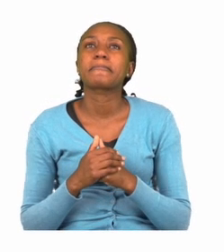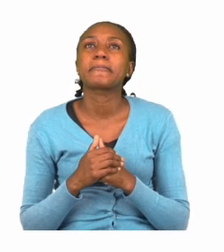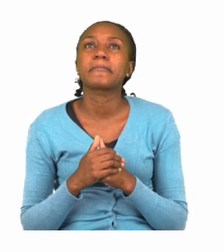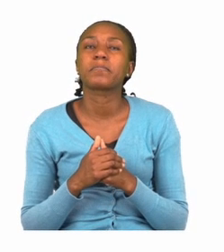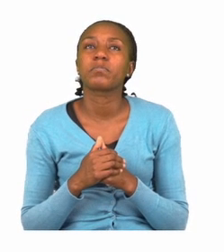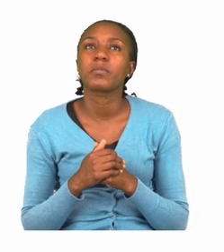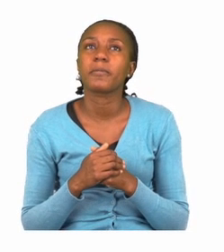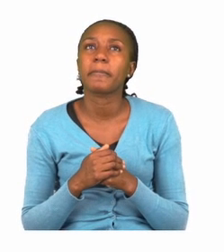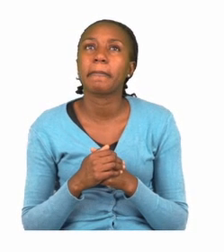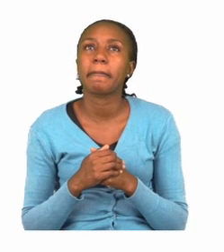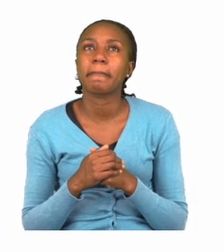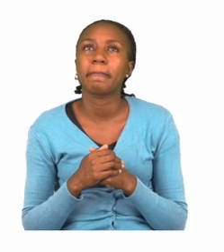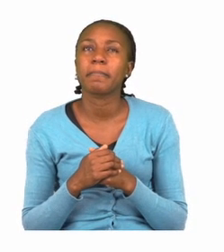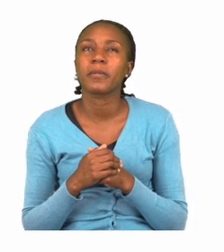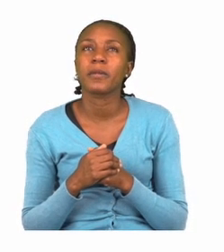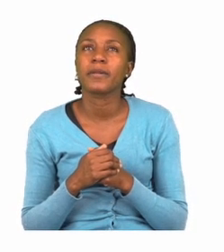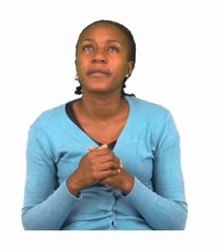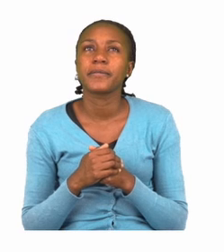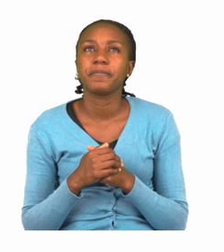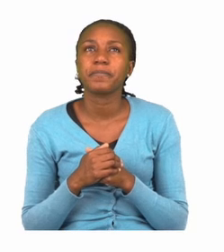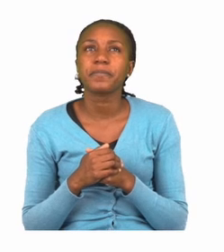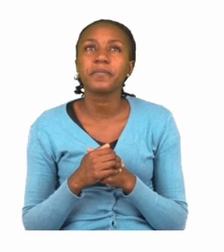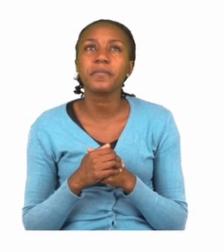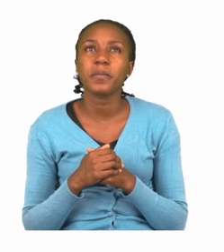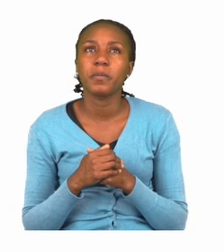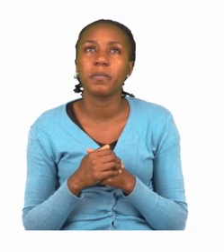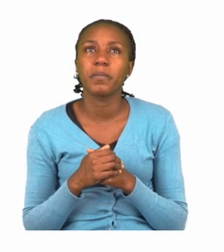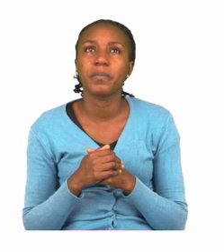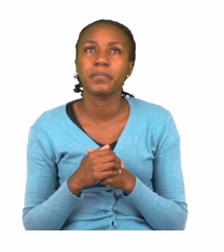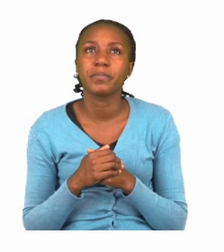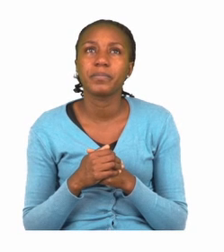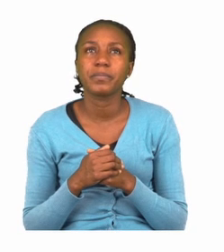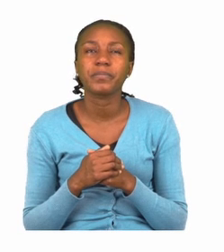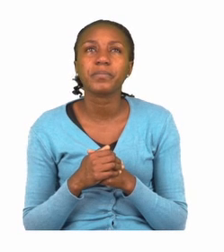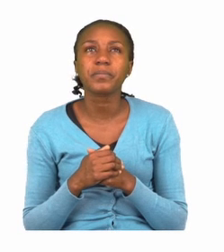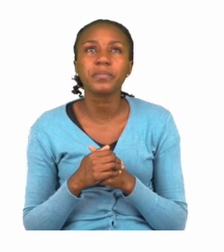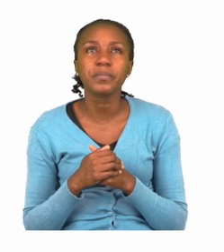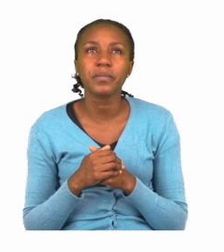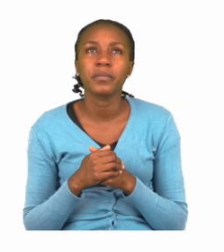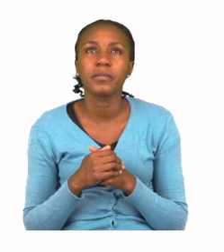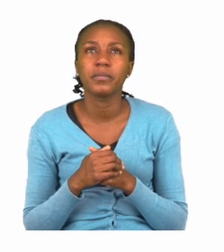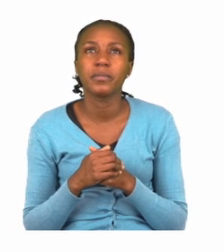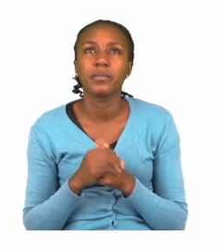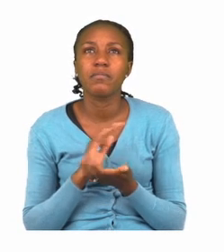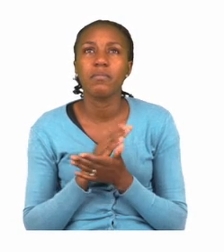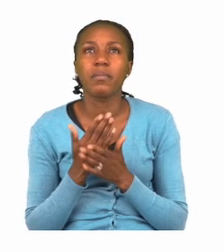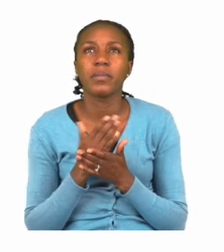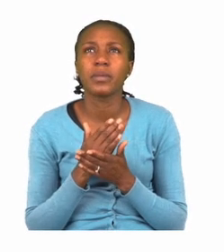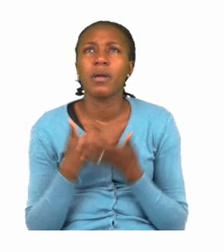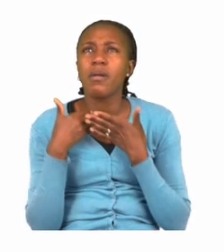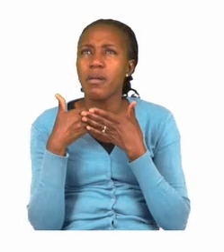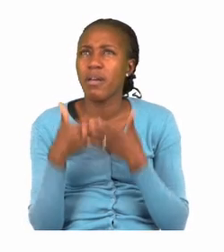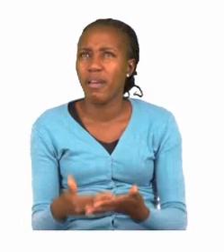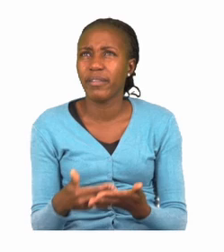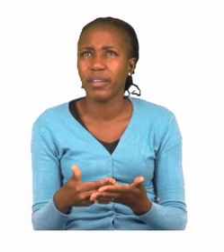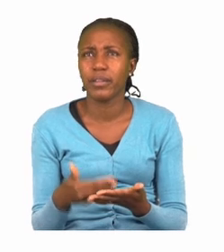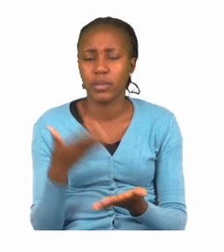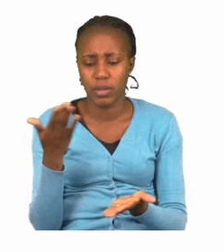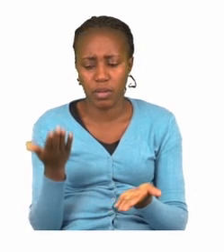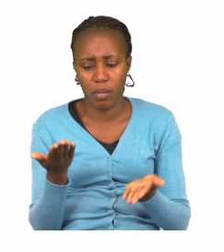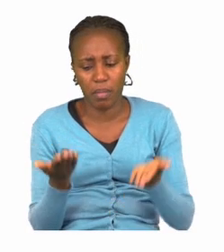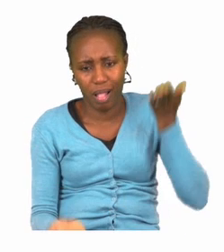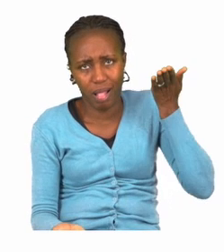the balance scale. Now you will see that some objects are heavier than,